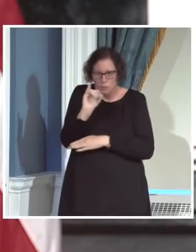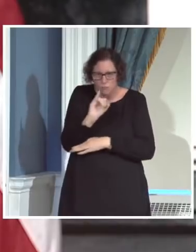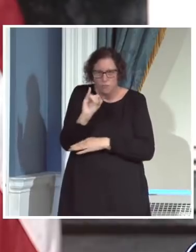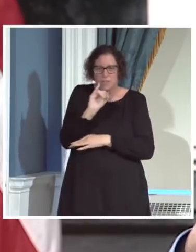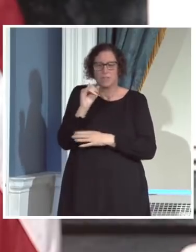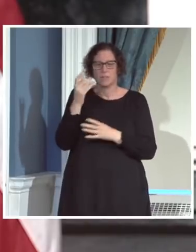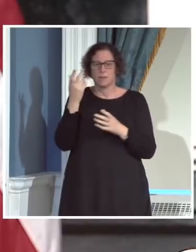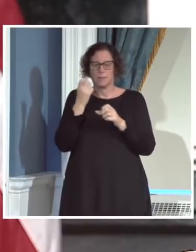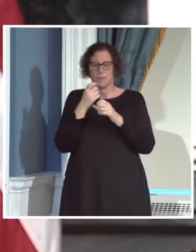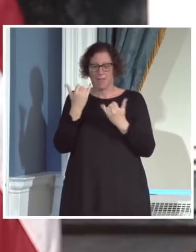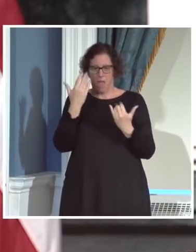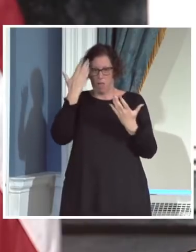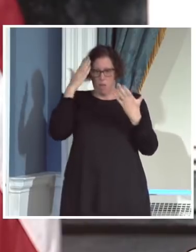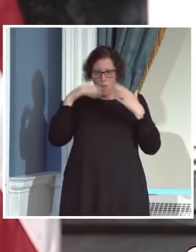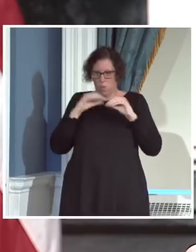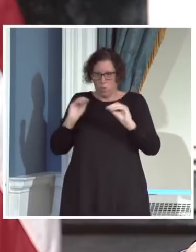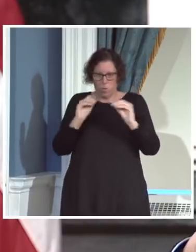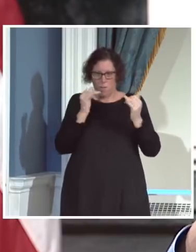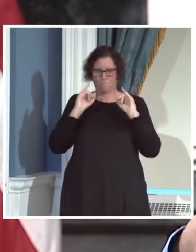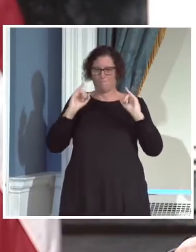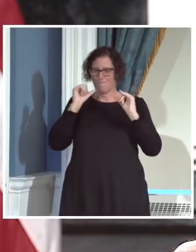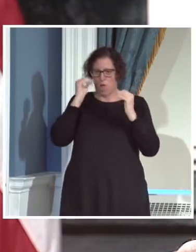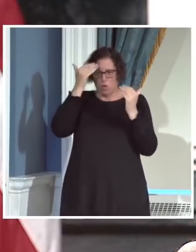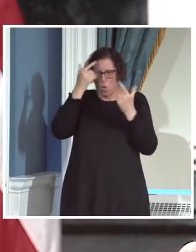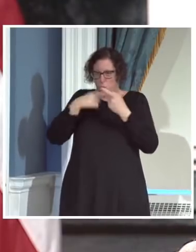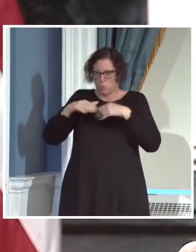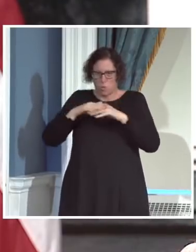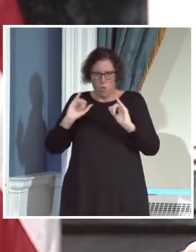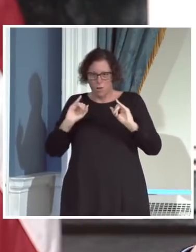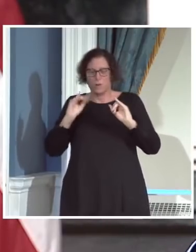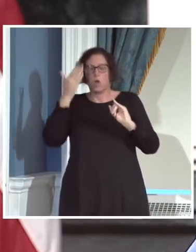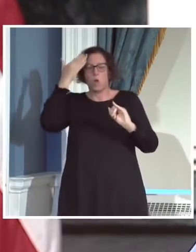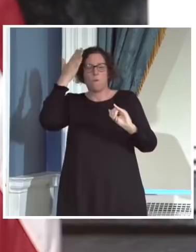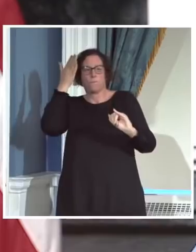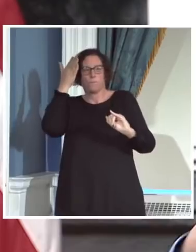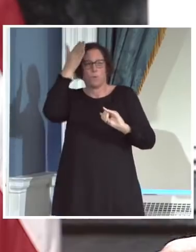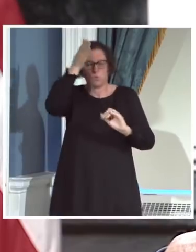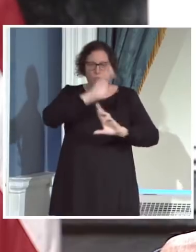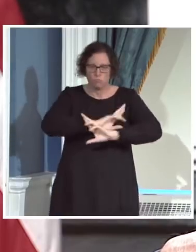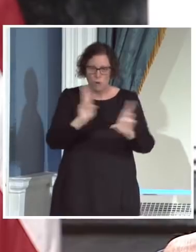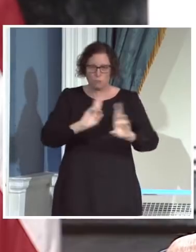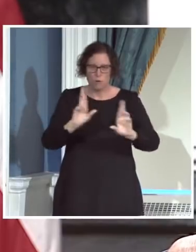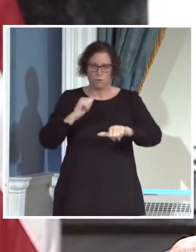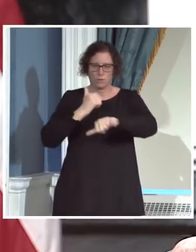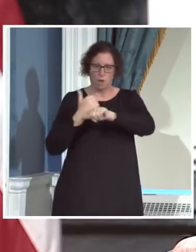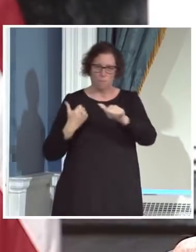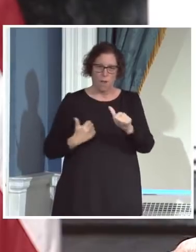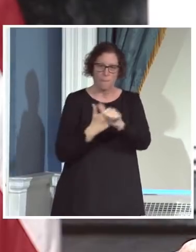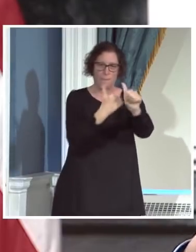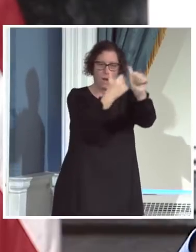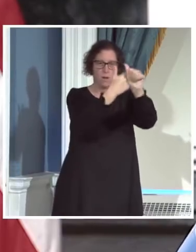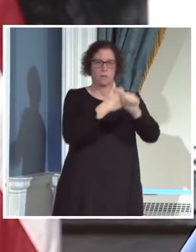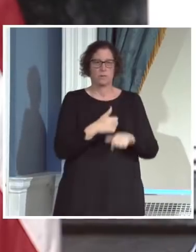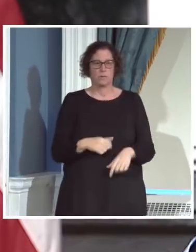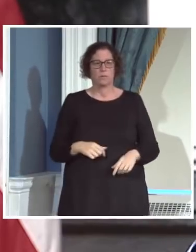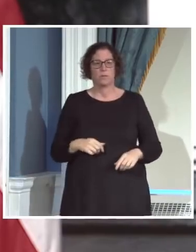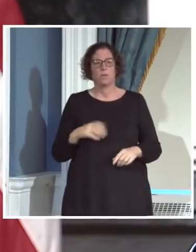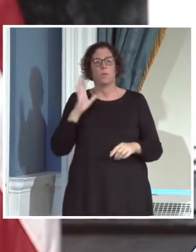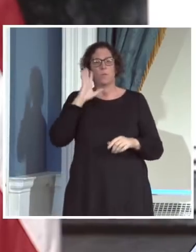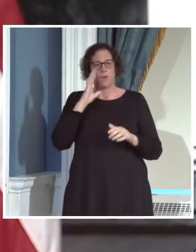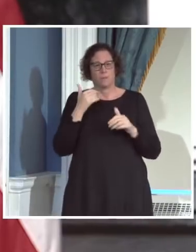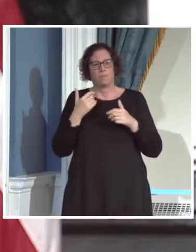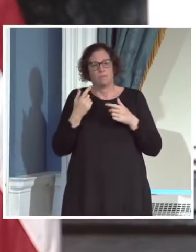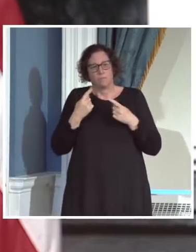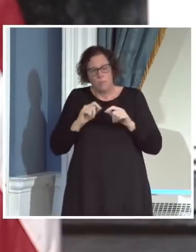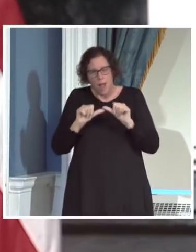efforts with NYC Care and with guaranteeing healthcare to all New Yorkers. We need to push for universal healthcare around this country. This